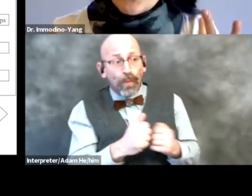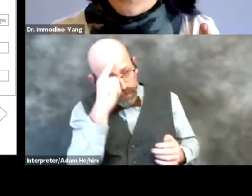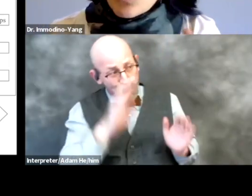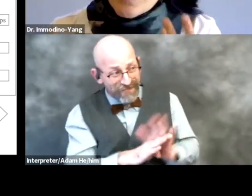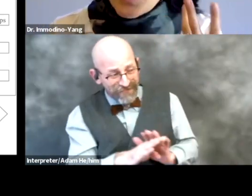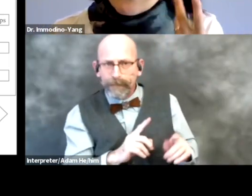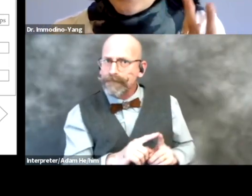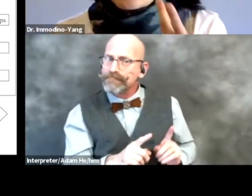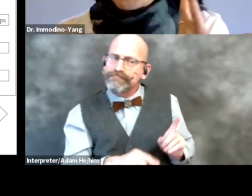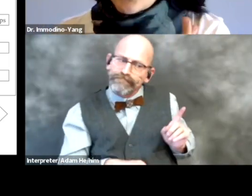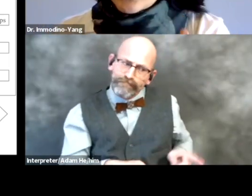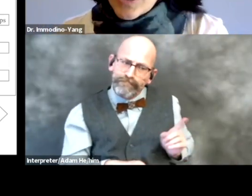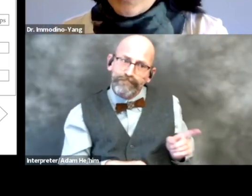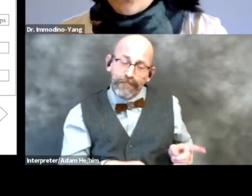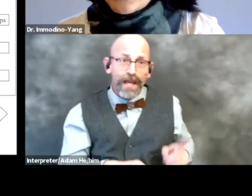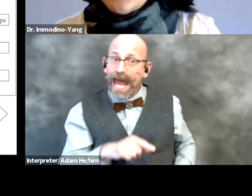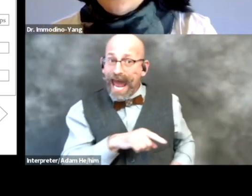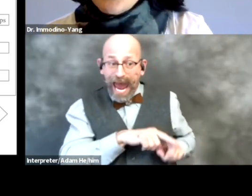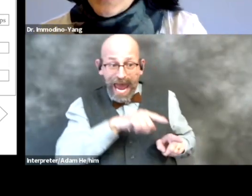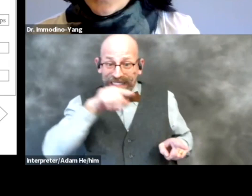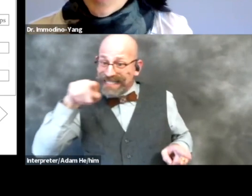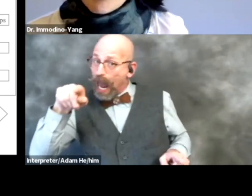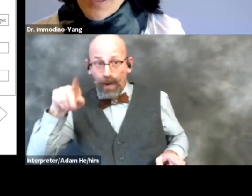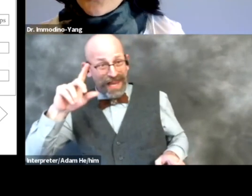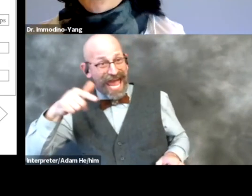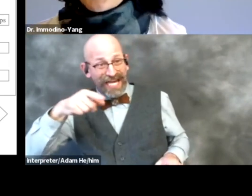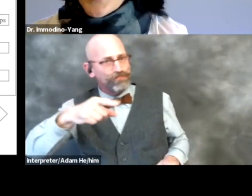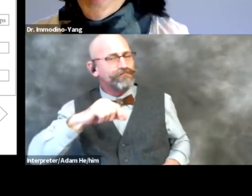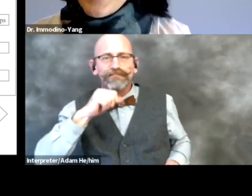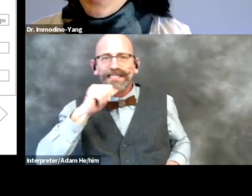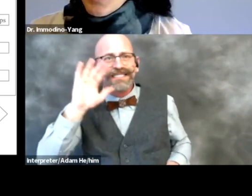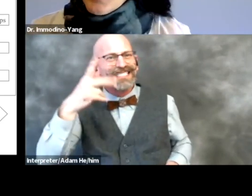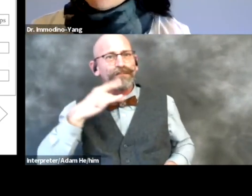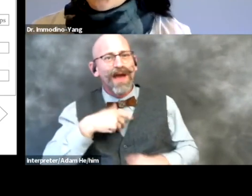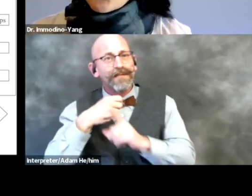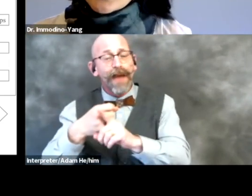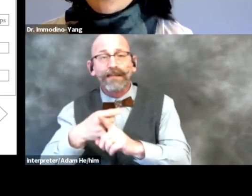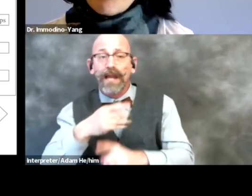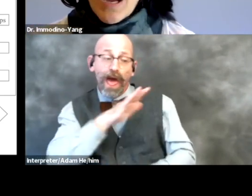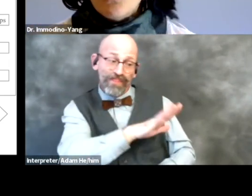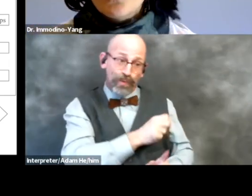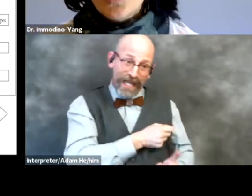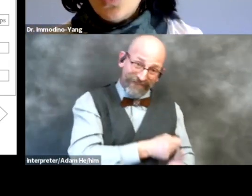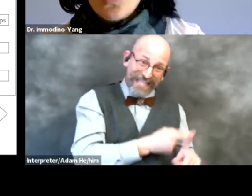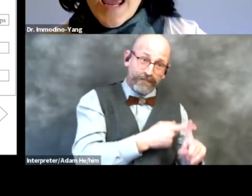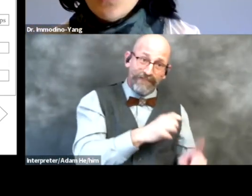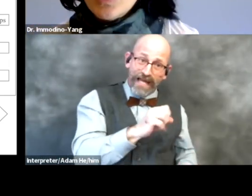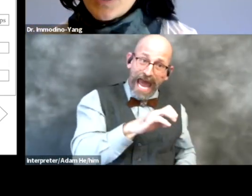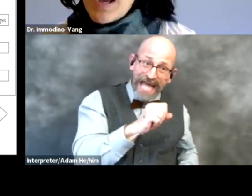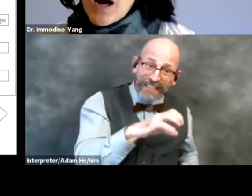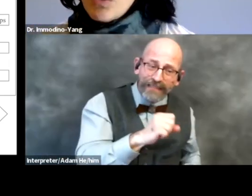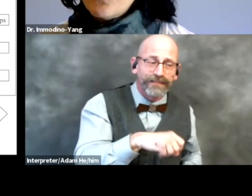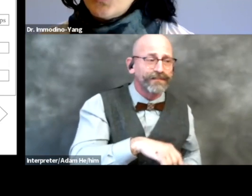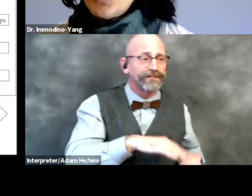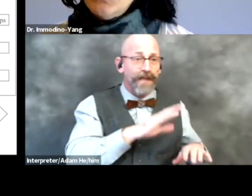they aren't anymore. Their effects sort of are attenuated. And our hypothesis is that the really powerful or a